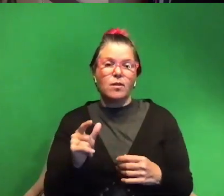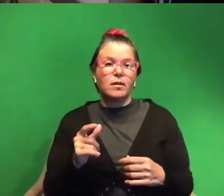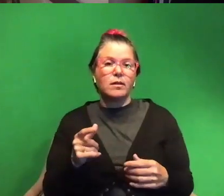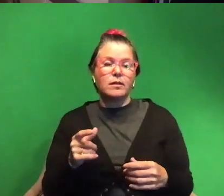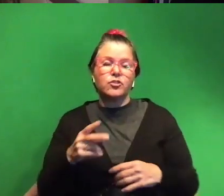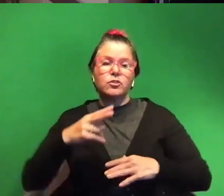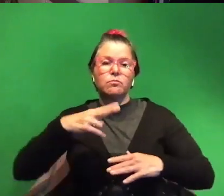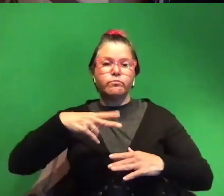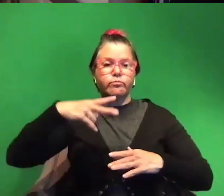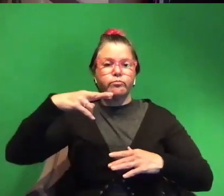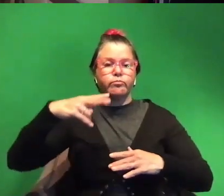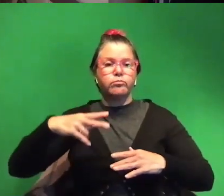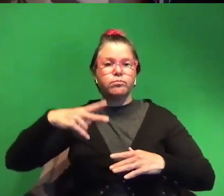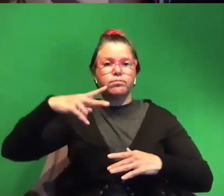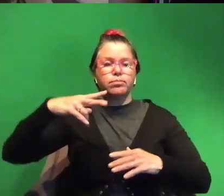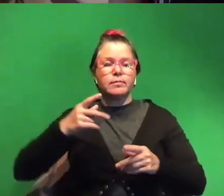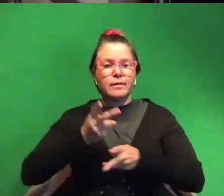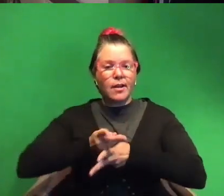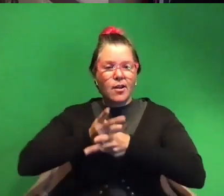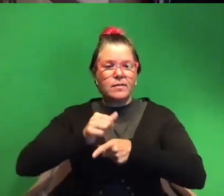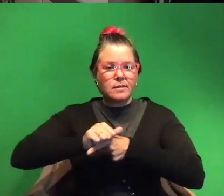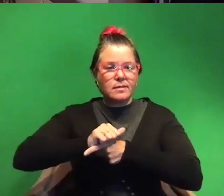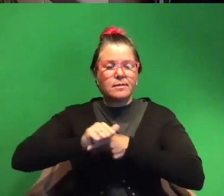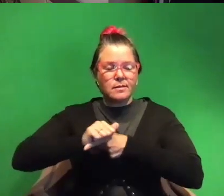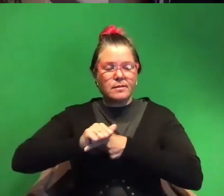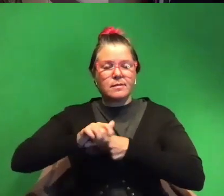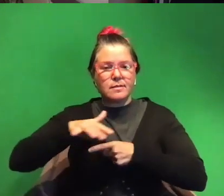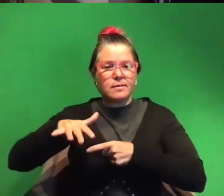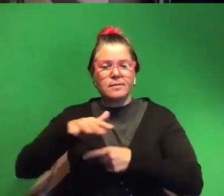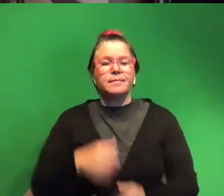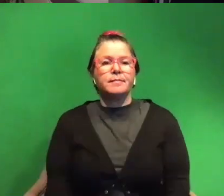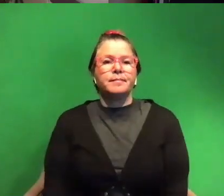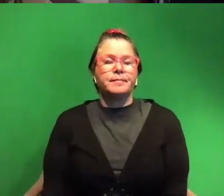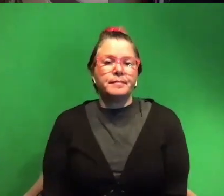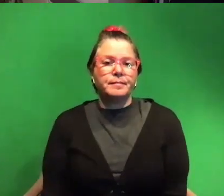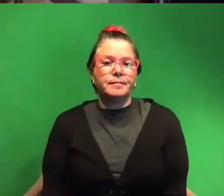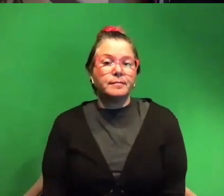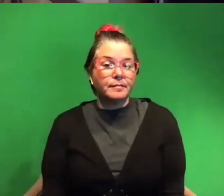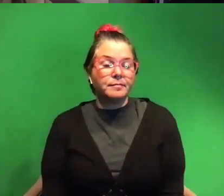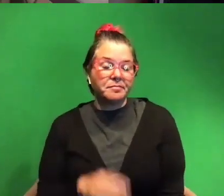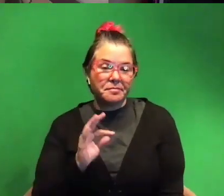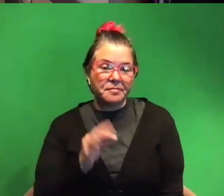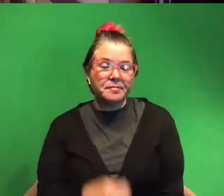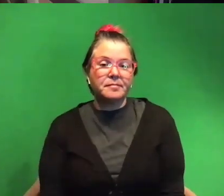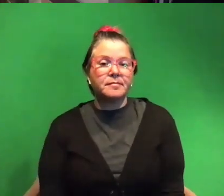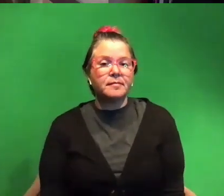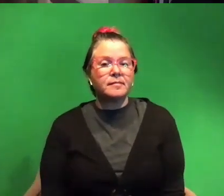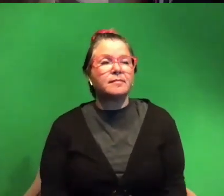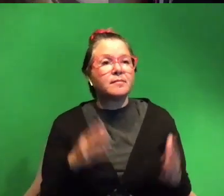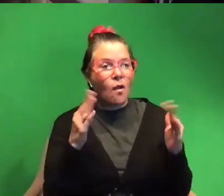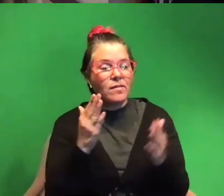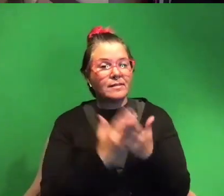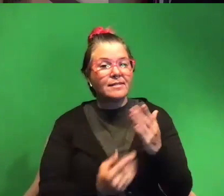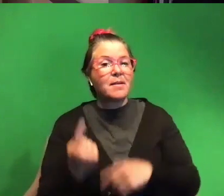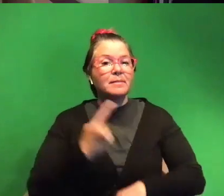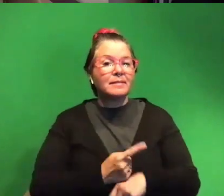buoyancy and sort of careful practice around corals. Yeah, that sounds perfect. I'll remember. Hopefully someday a